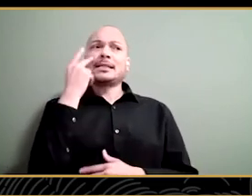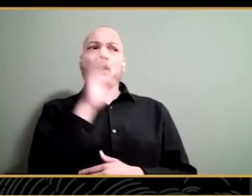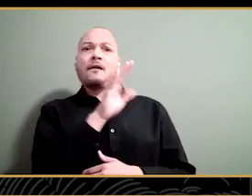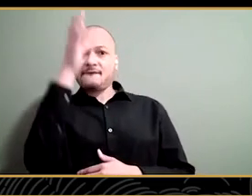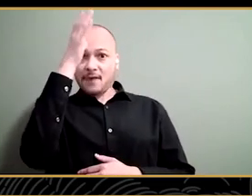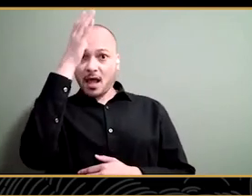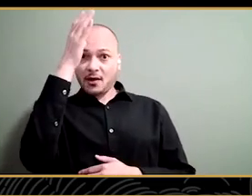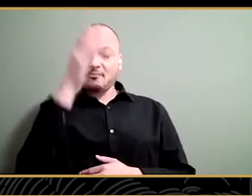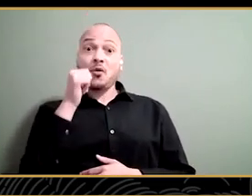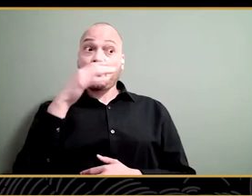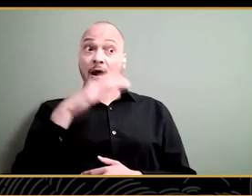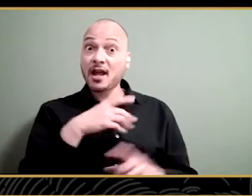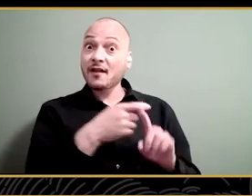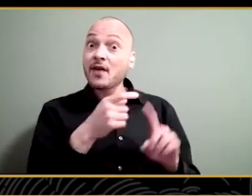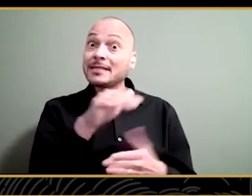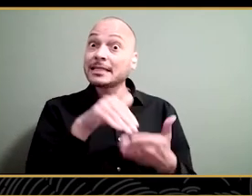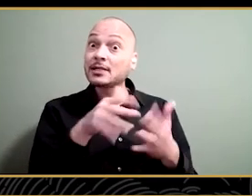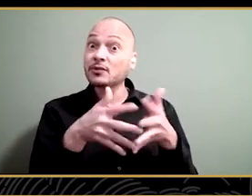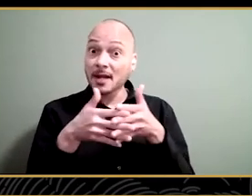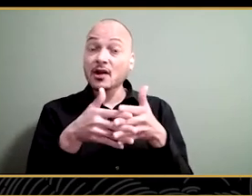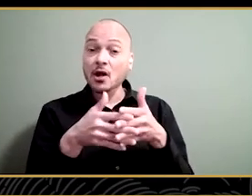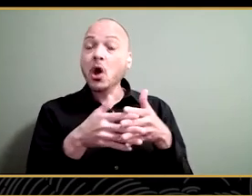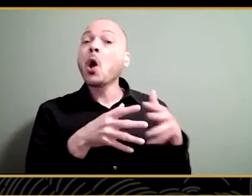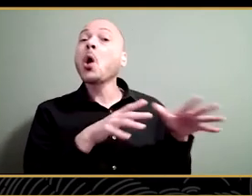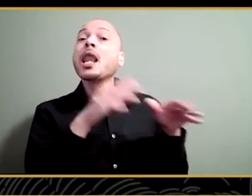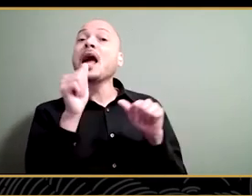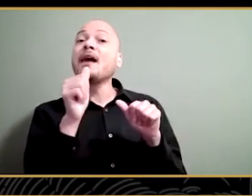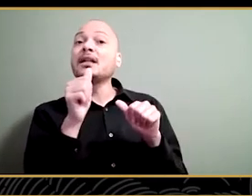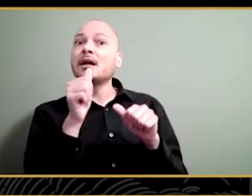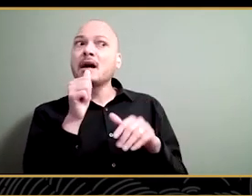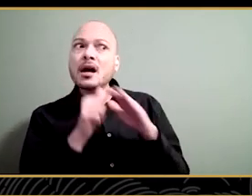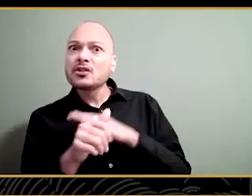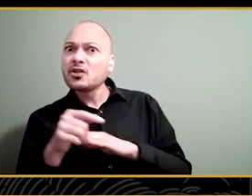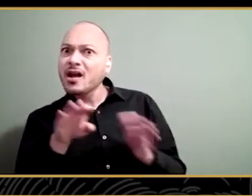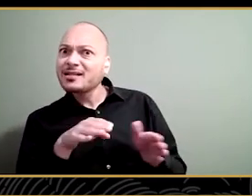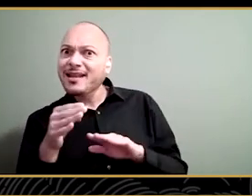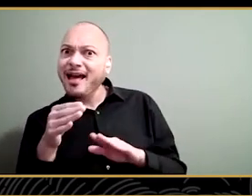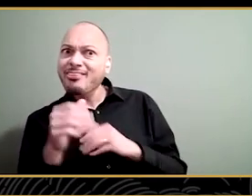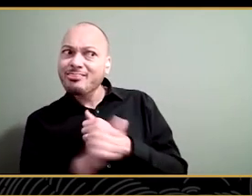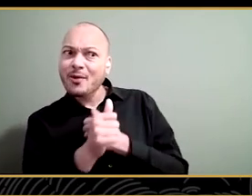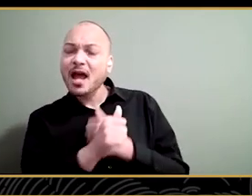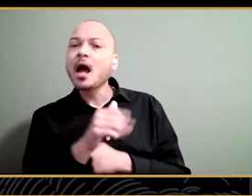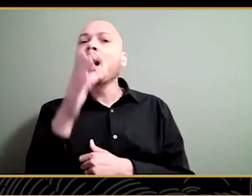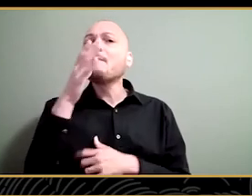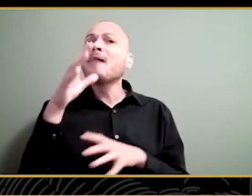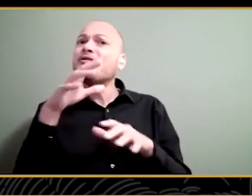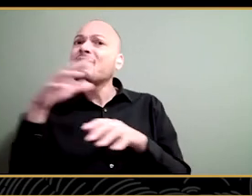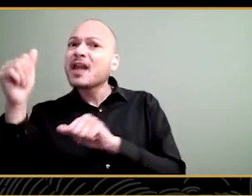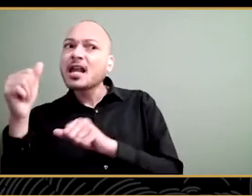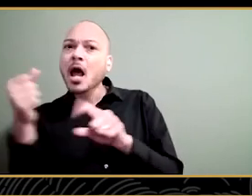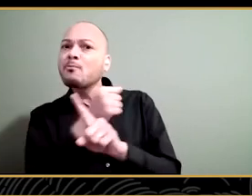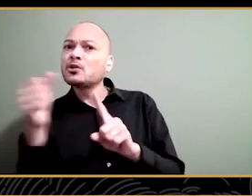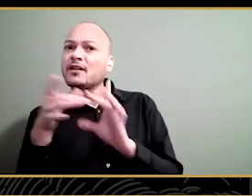to see her father A woman from Central America who left under death threat A mother who fled